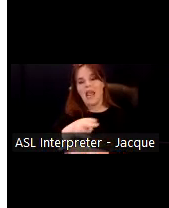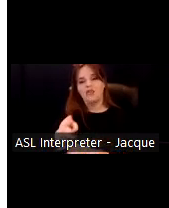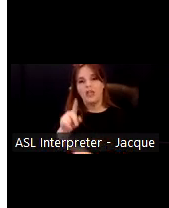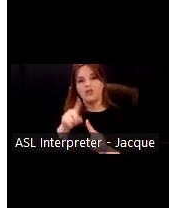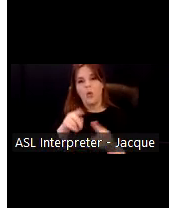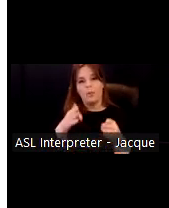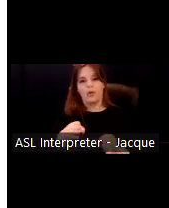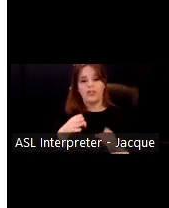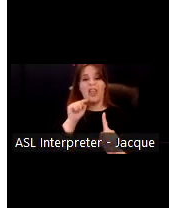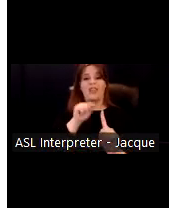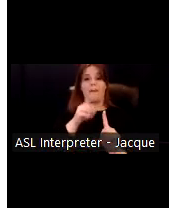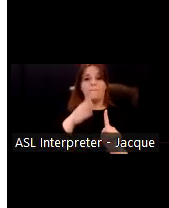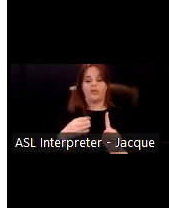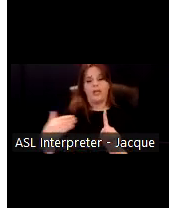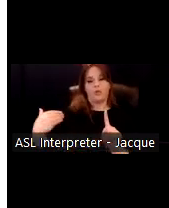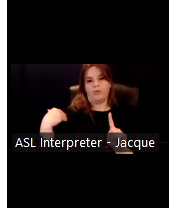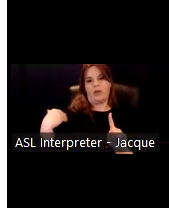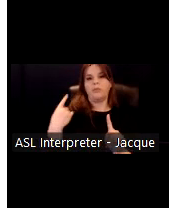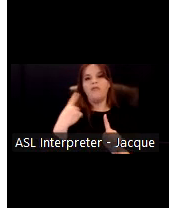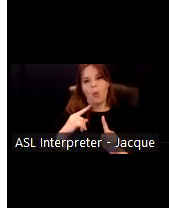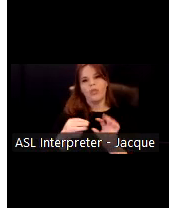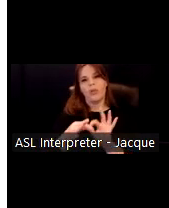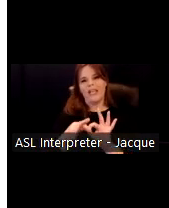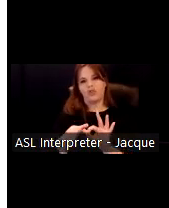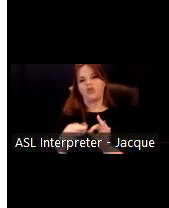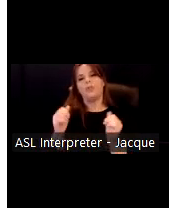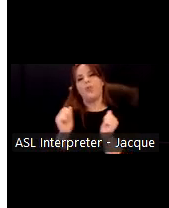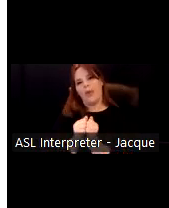that relationship within Reach.